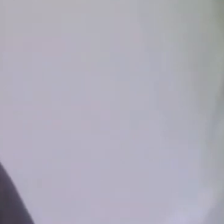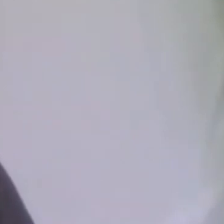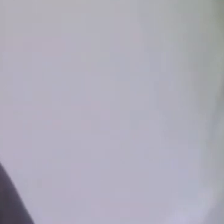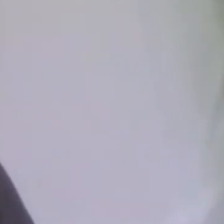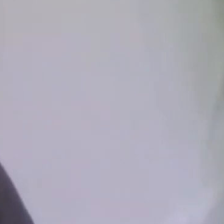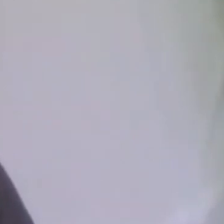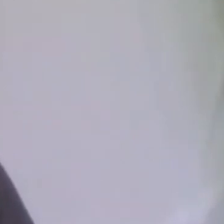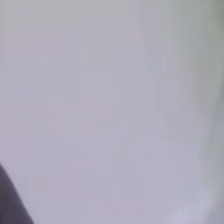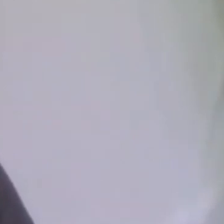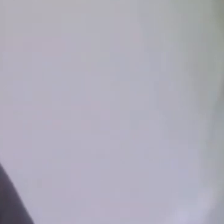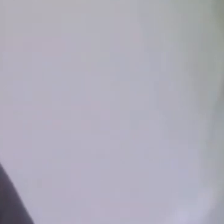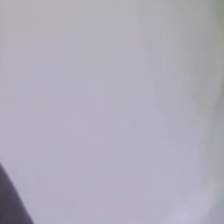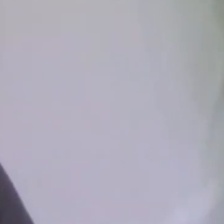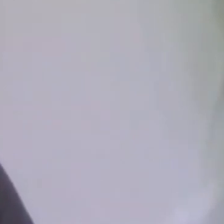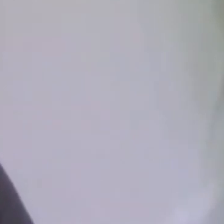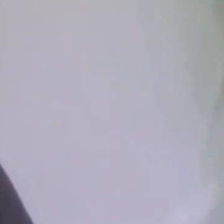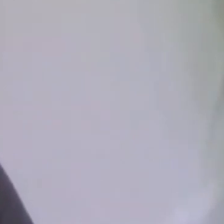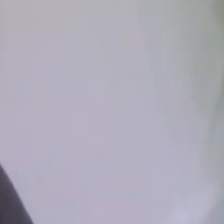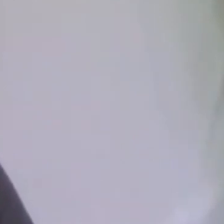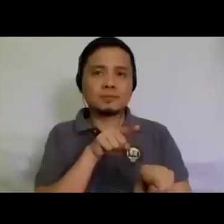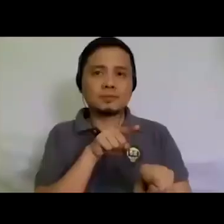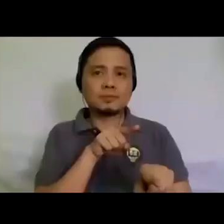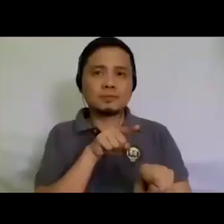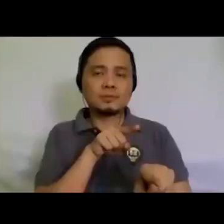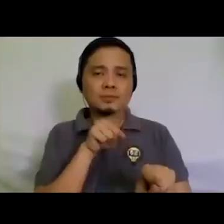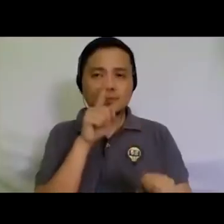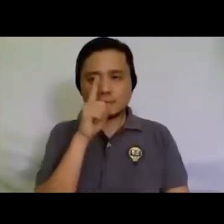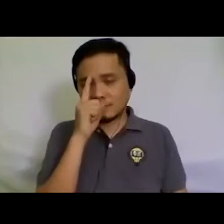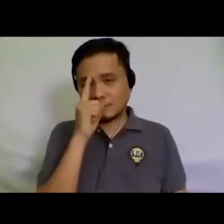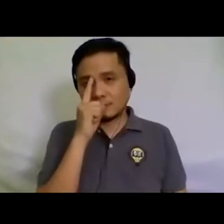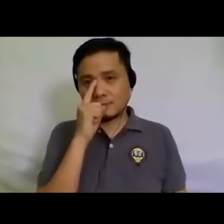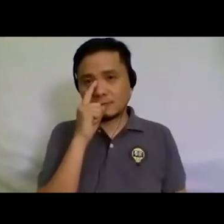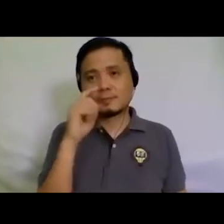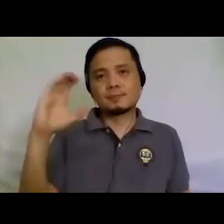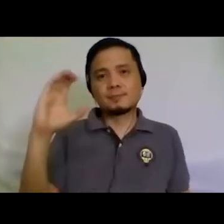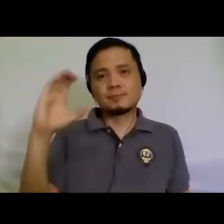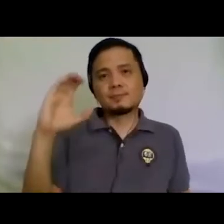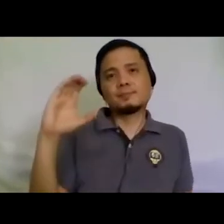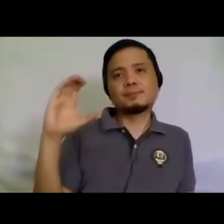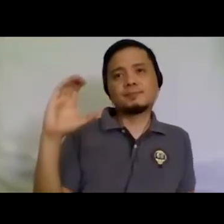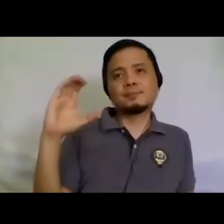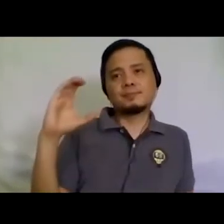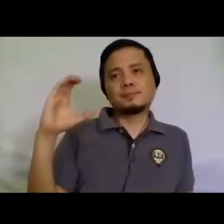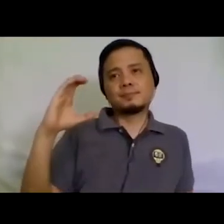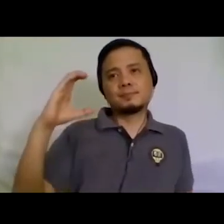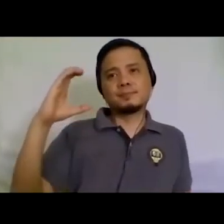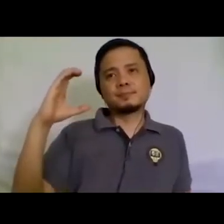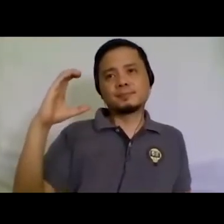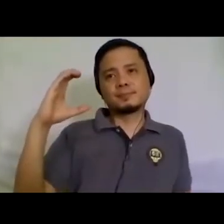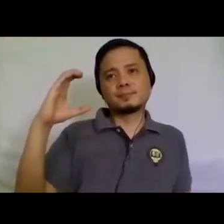correct answer to number C. one, Marvin saying C. C, yes. Um,